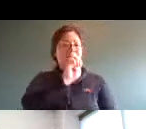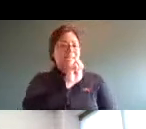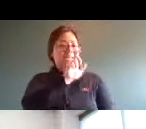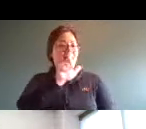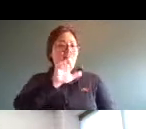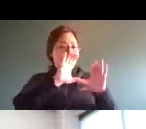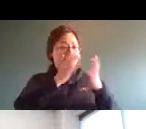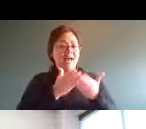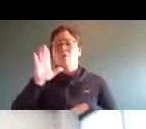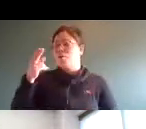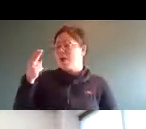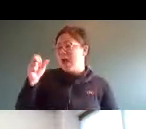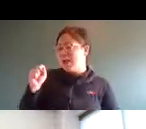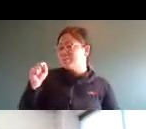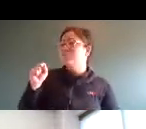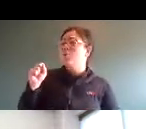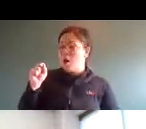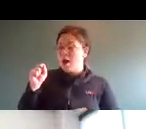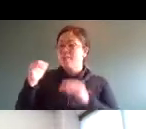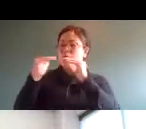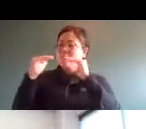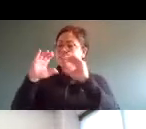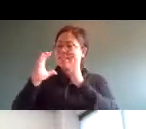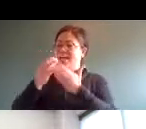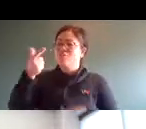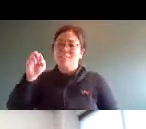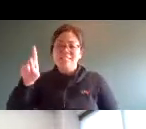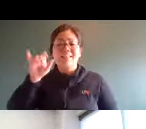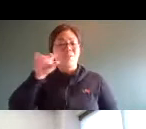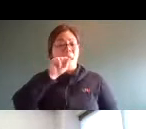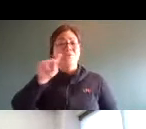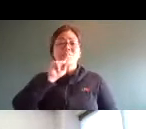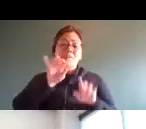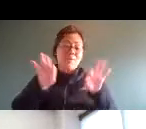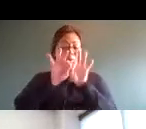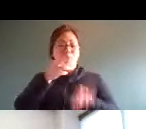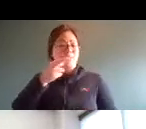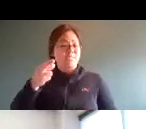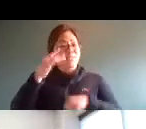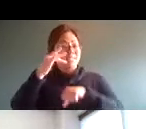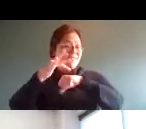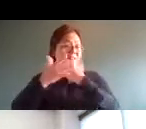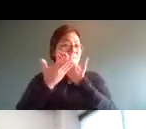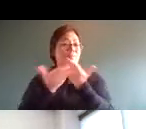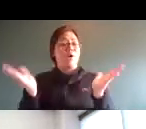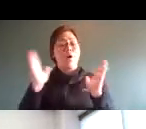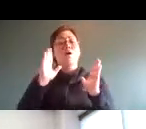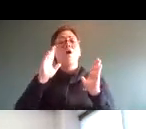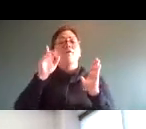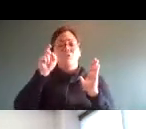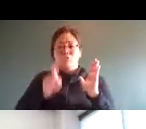your high school equivalency classes that are offered. Those are important resources that are out there that should be